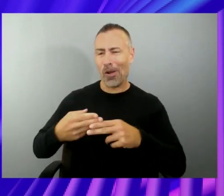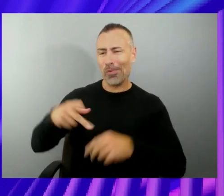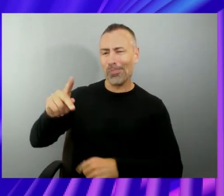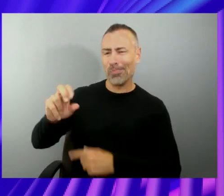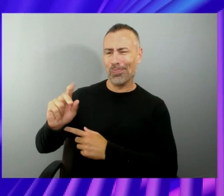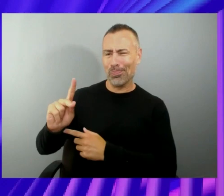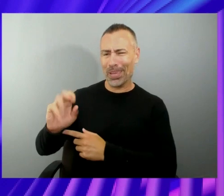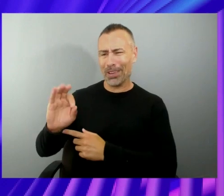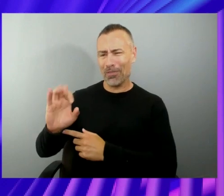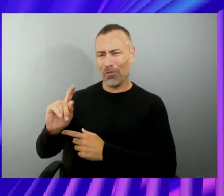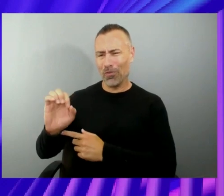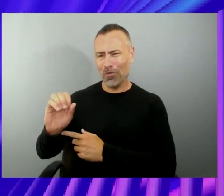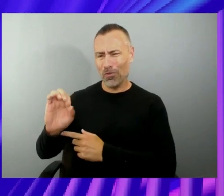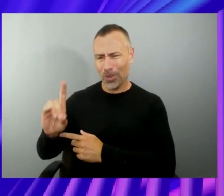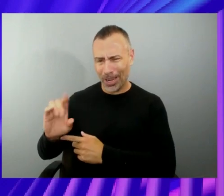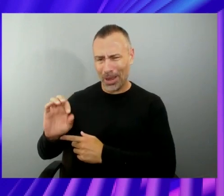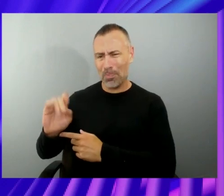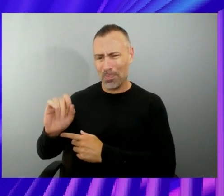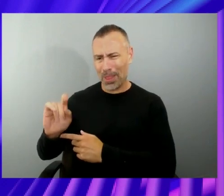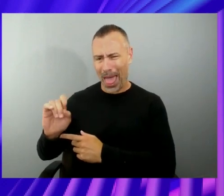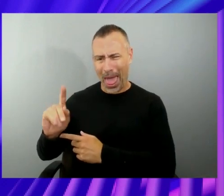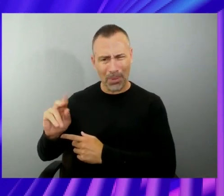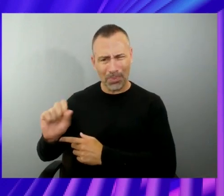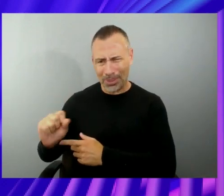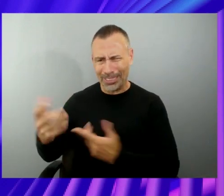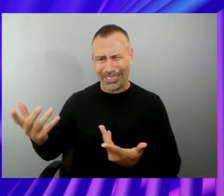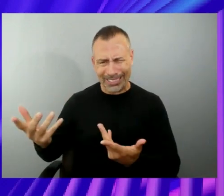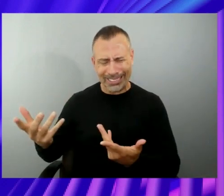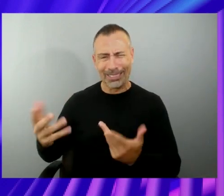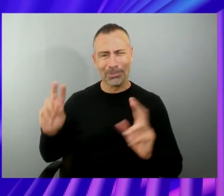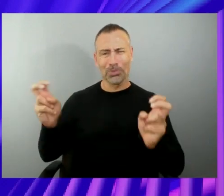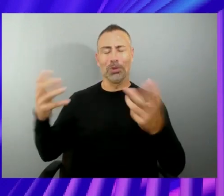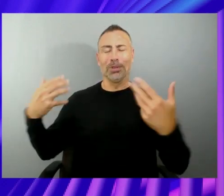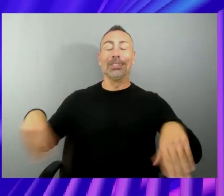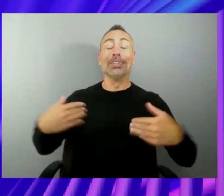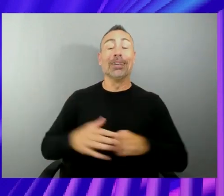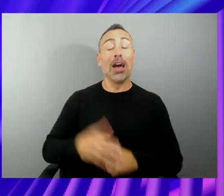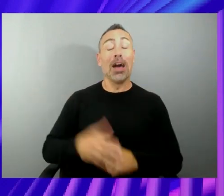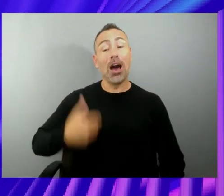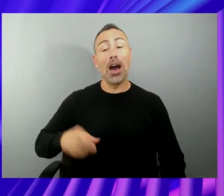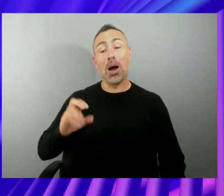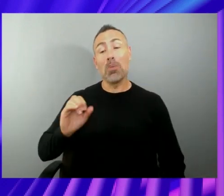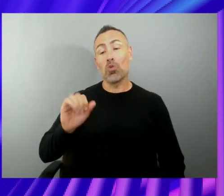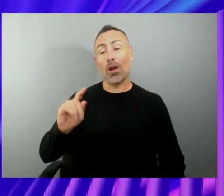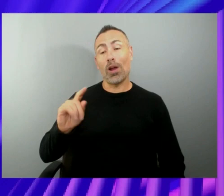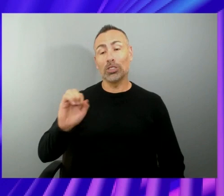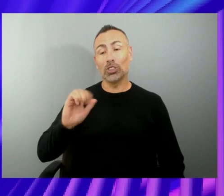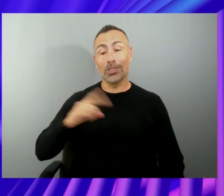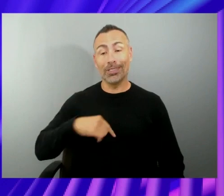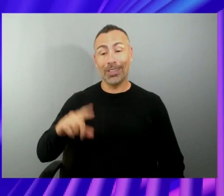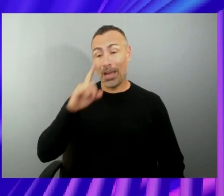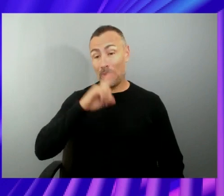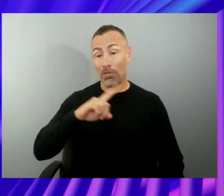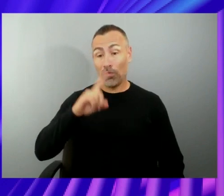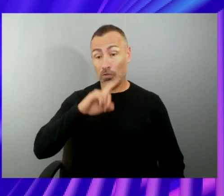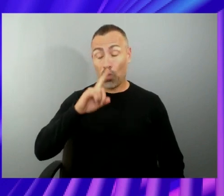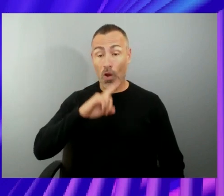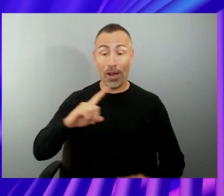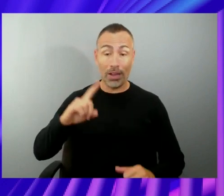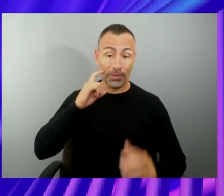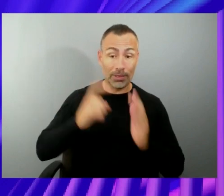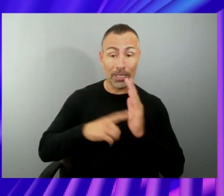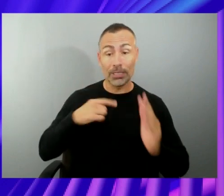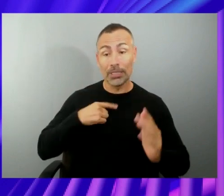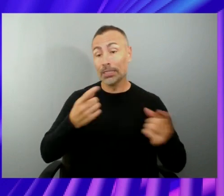folks having a lot of fun downstairs. My name is Robert Saul. I am the Threat Detection and Incident Response Practice Manager here at AWS. I